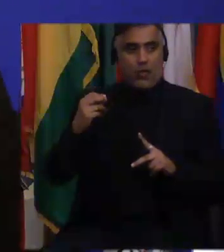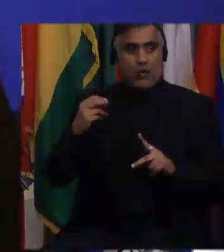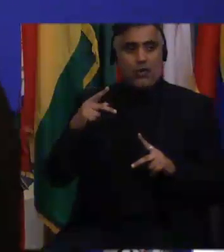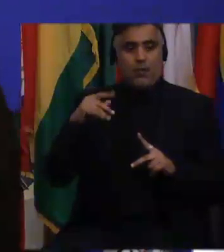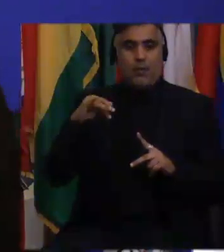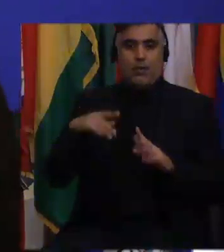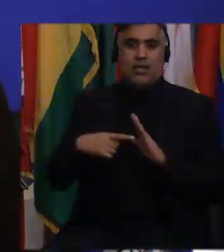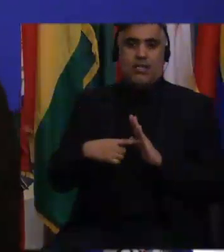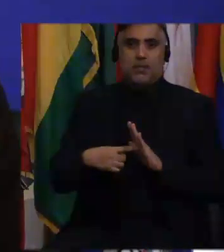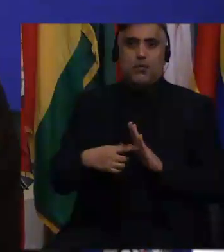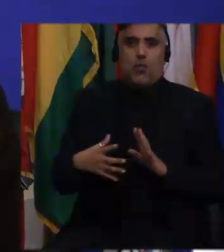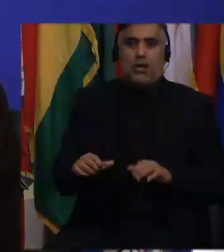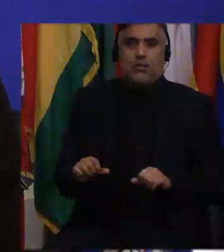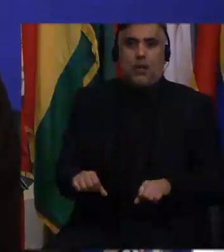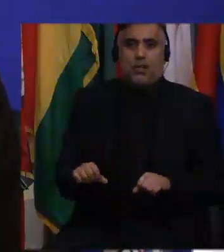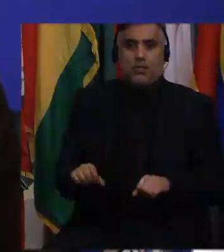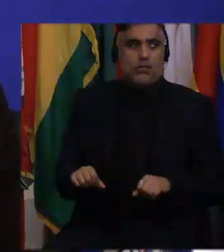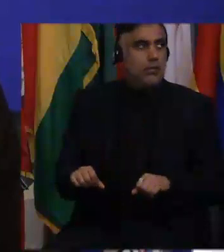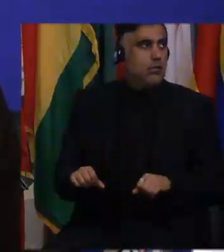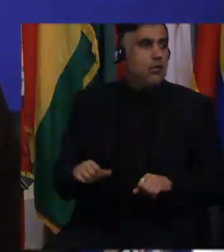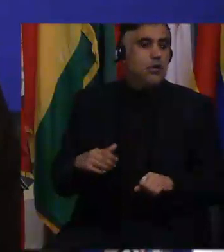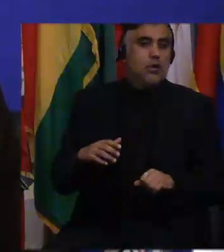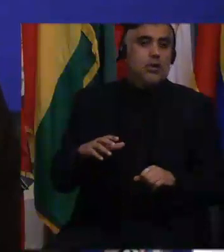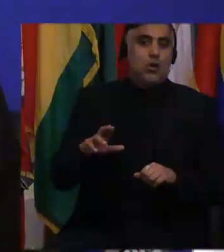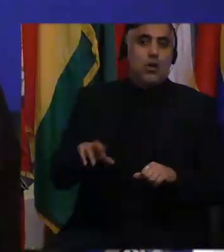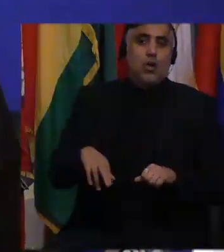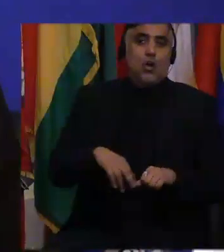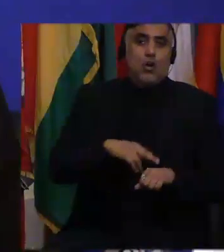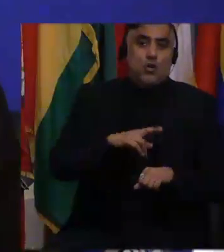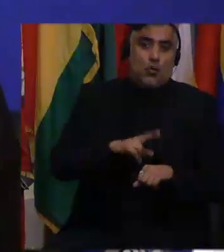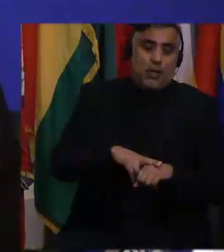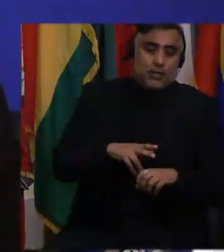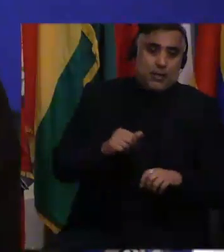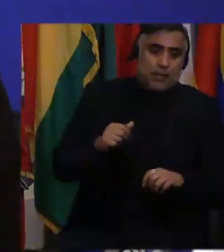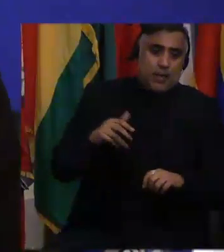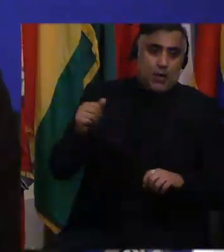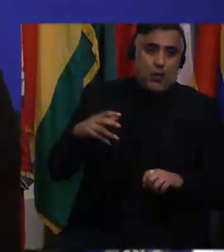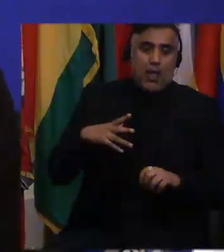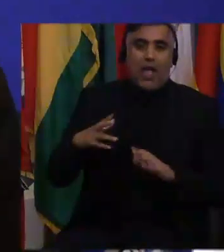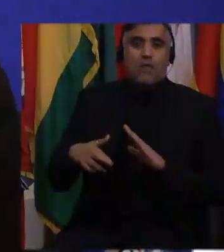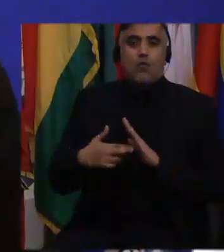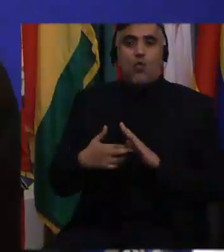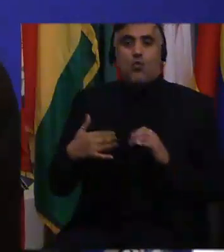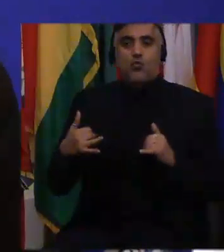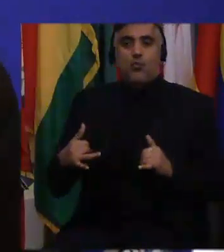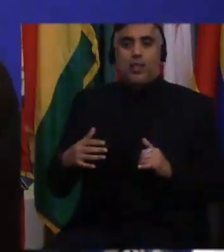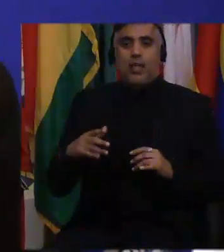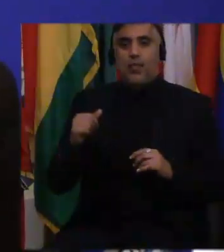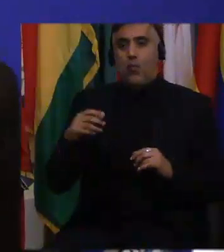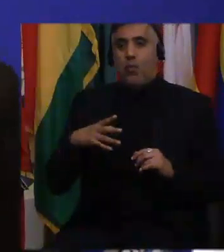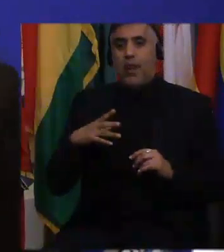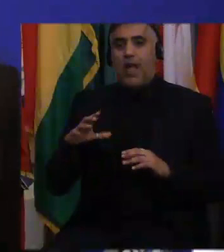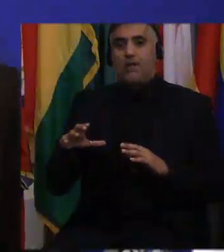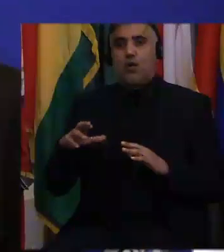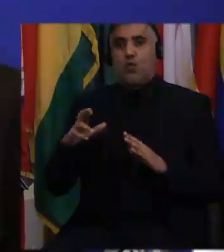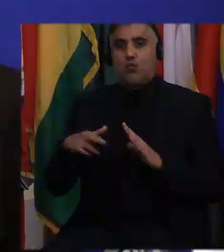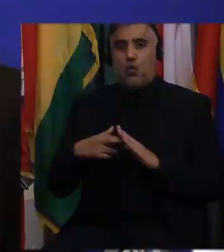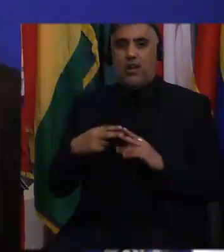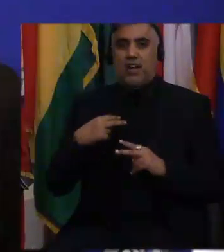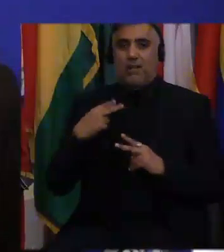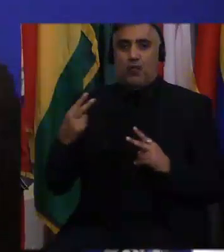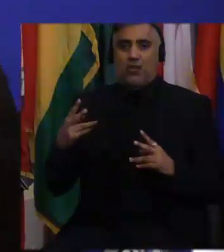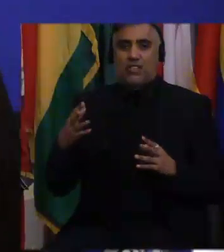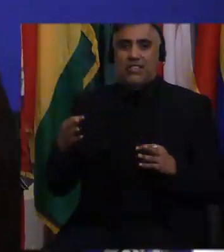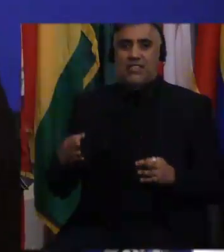public demonstrating what is possible, normalizing the fact that men and women have a role to play on this and that women have a role and a voice